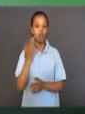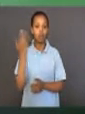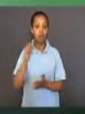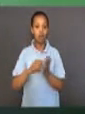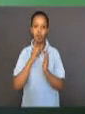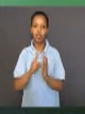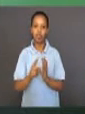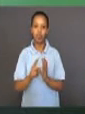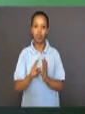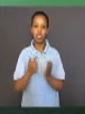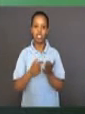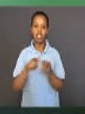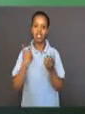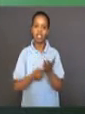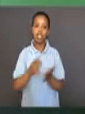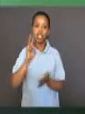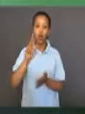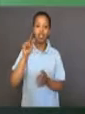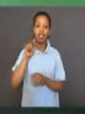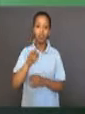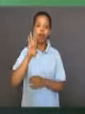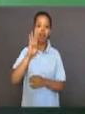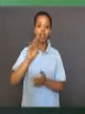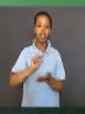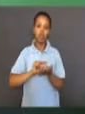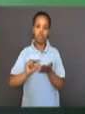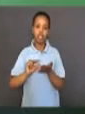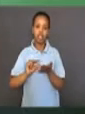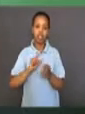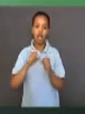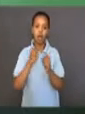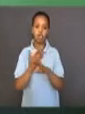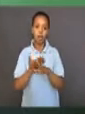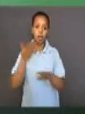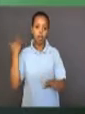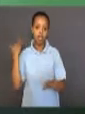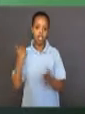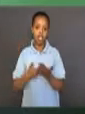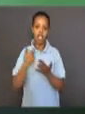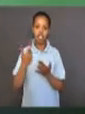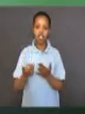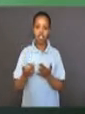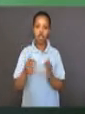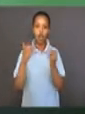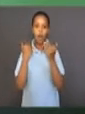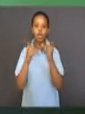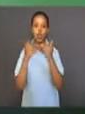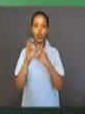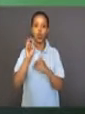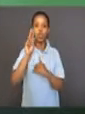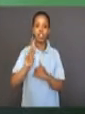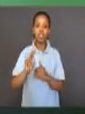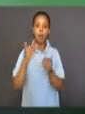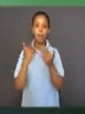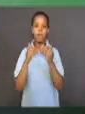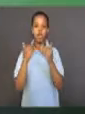years ago that the amount of oxygen began to increase